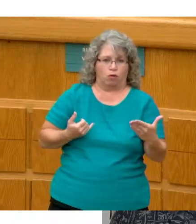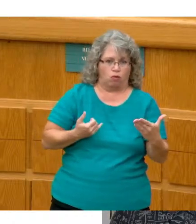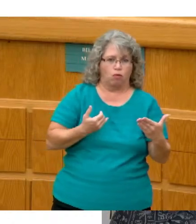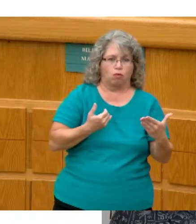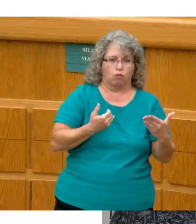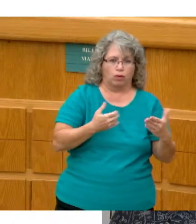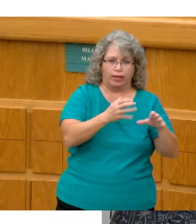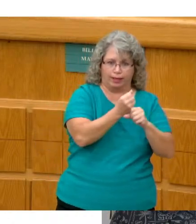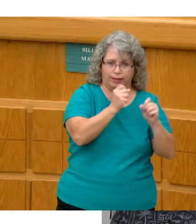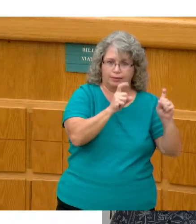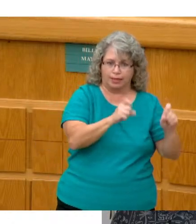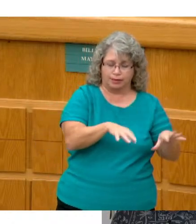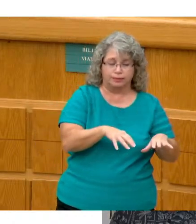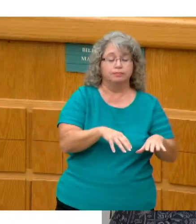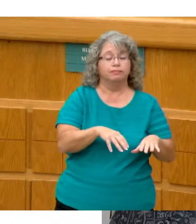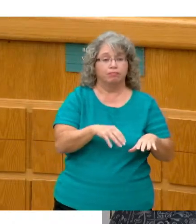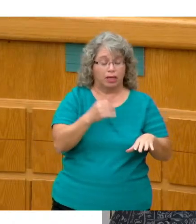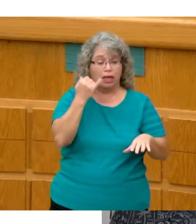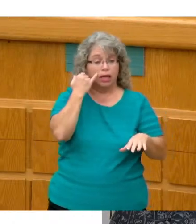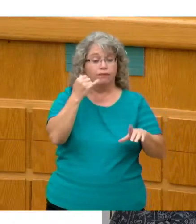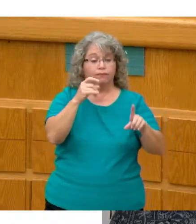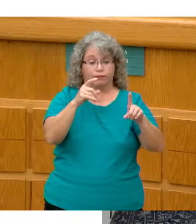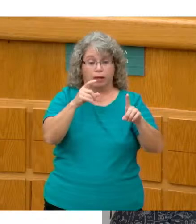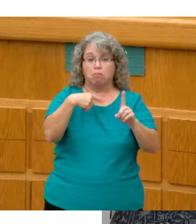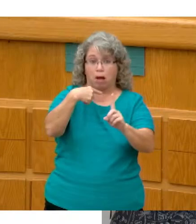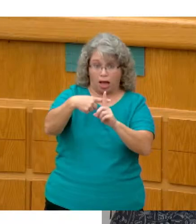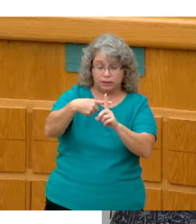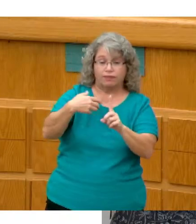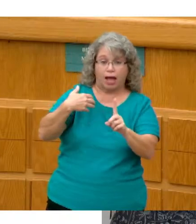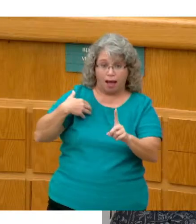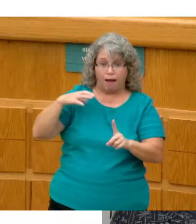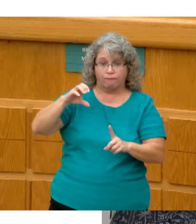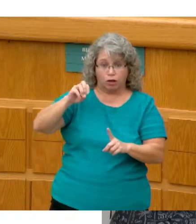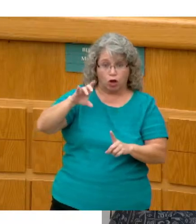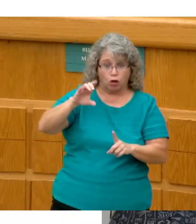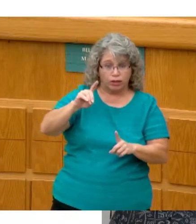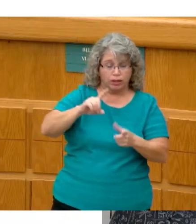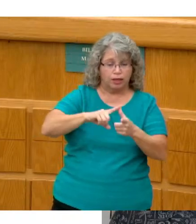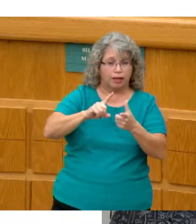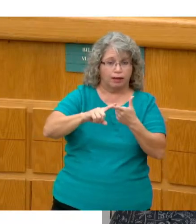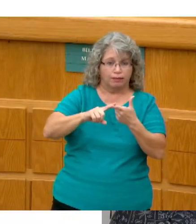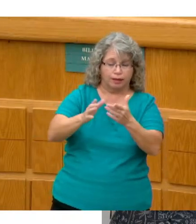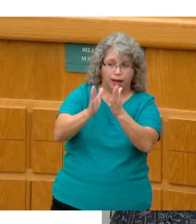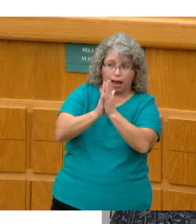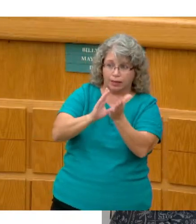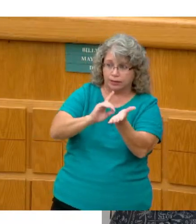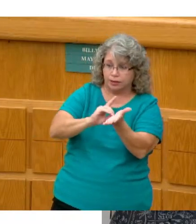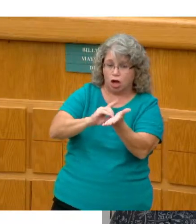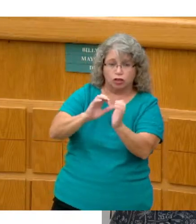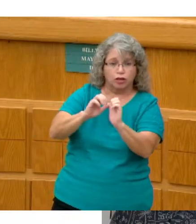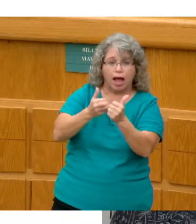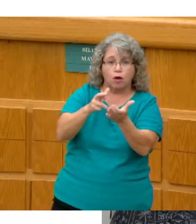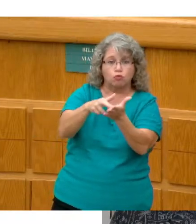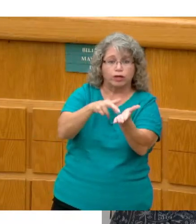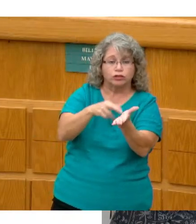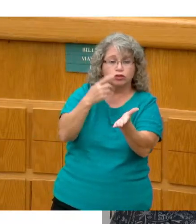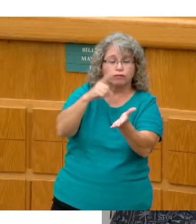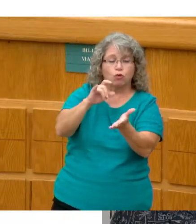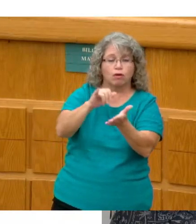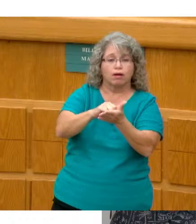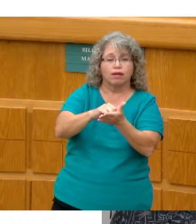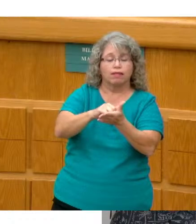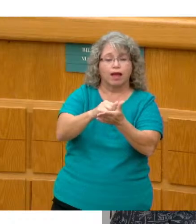sign up for the monoclonal antibodies, and you can talk to your doctor about that. Now, in the Coastal Bend, we get these monoclonal antibodies